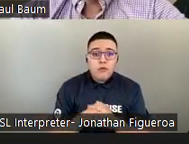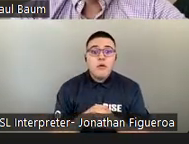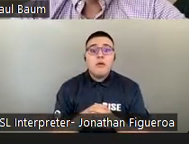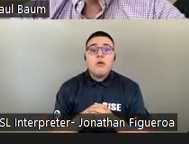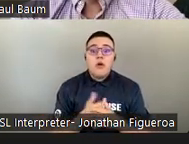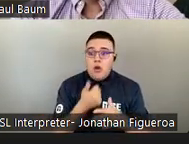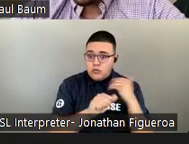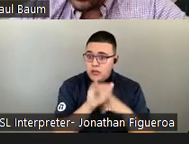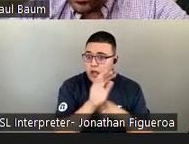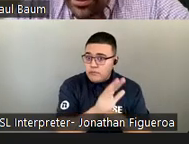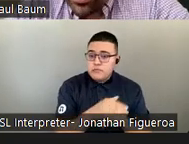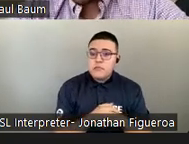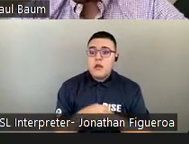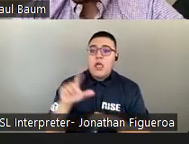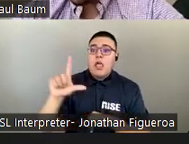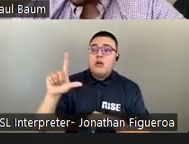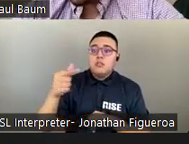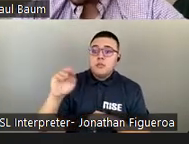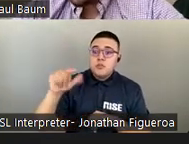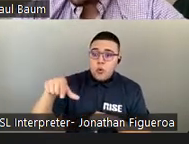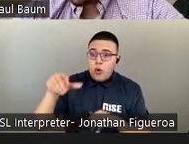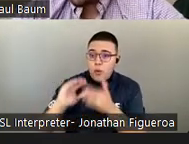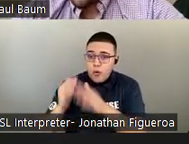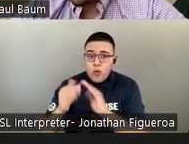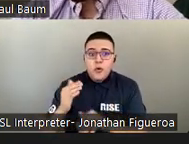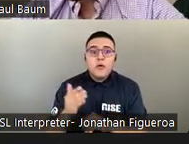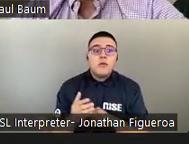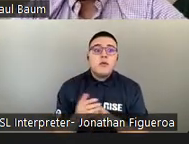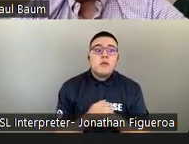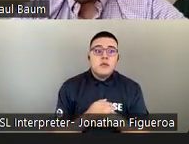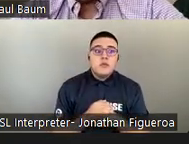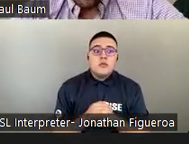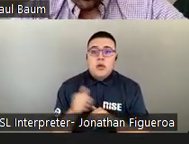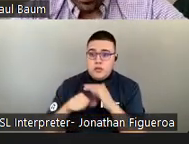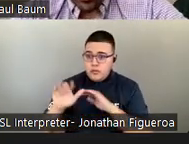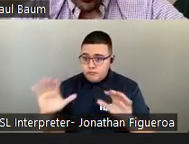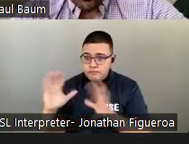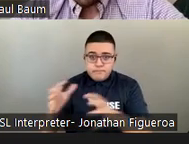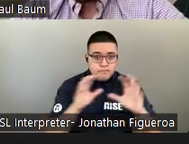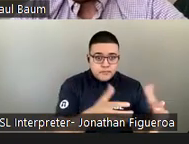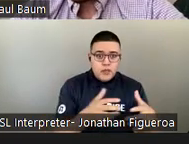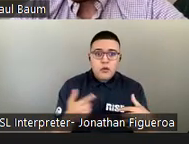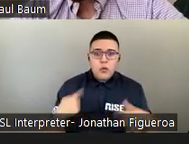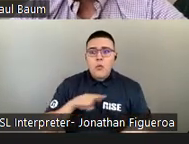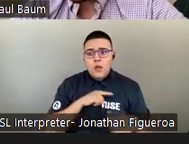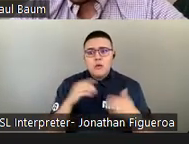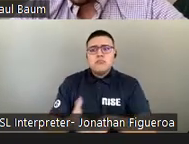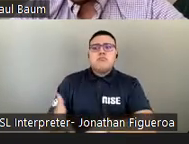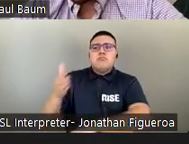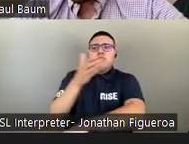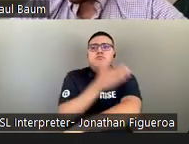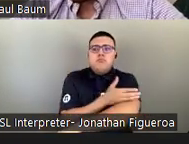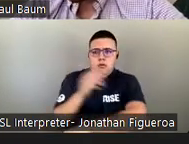within the LGBTQ community, okay? I do believe we've come a long way, but I will also